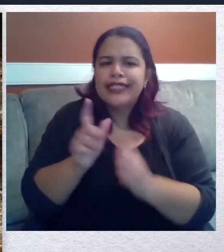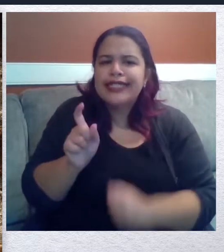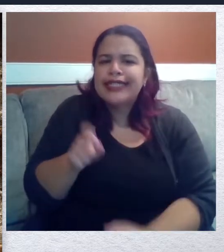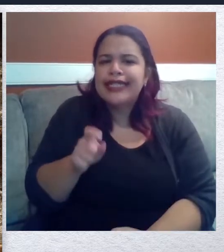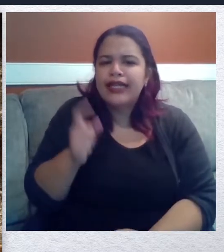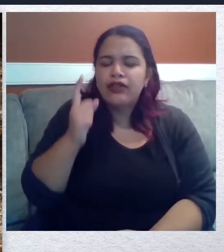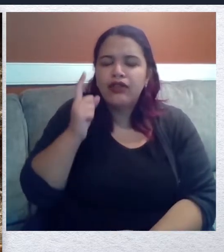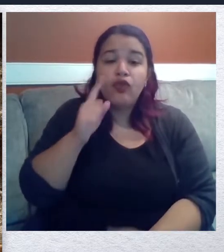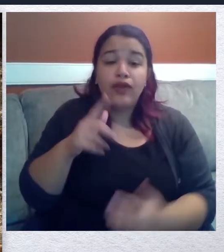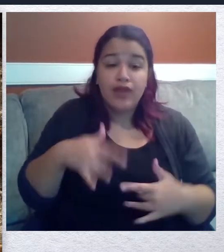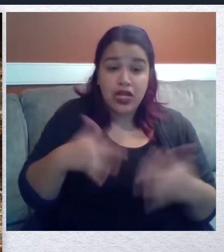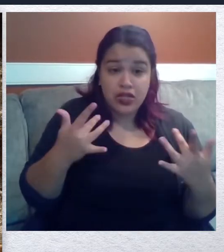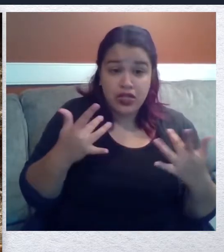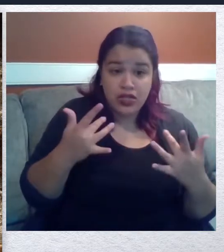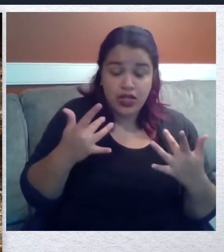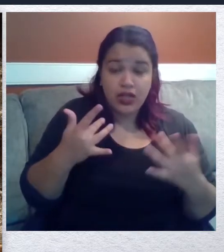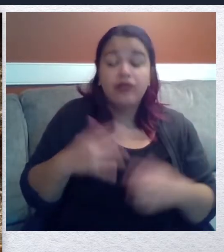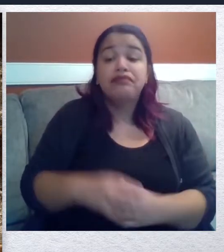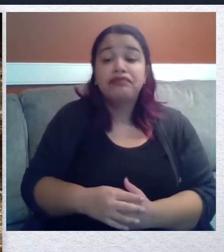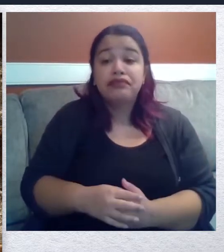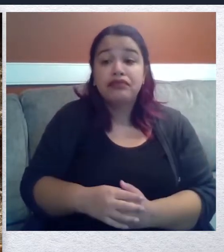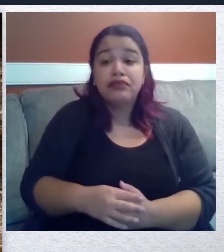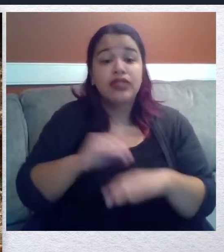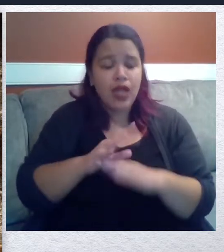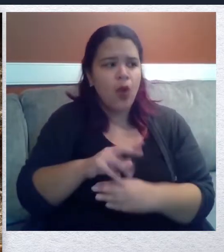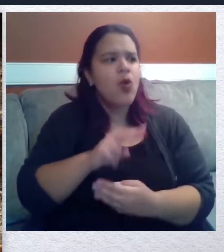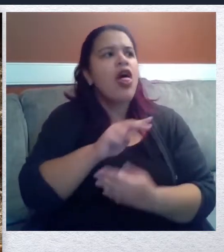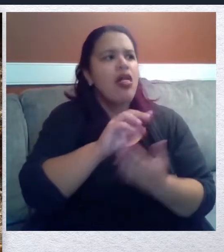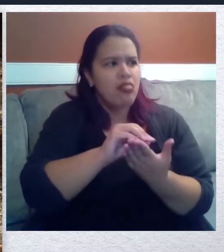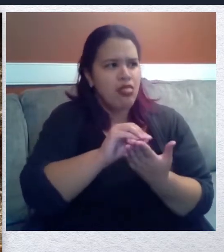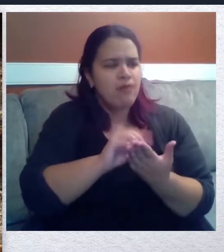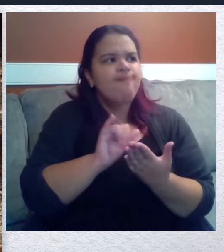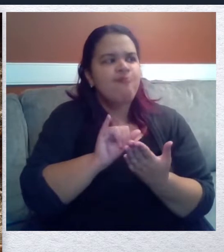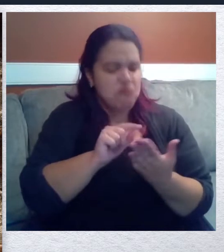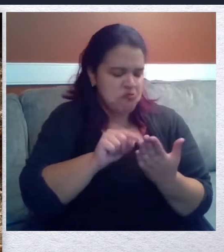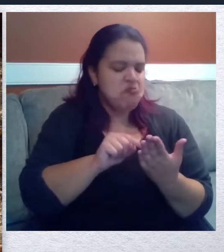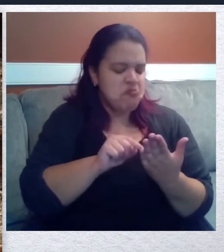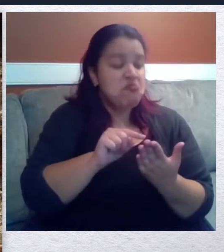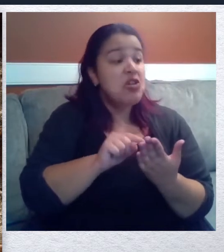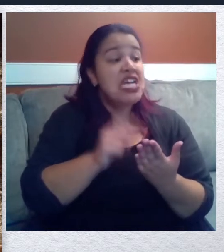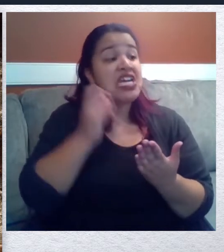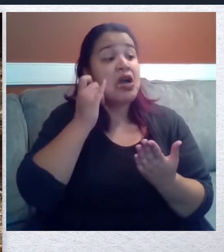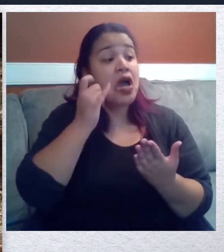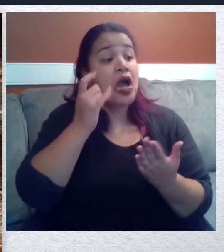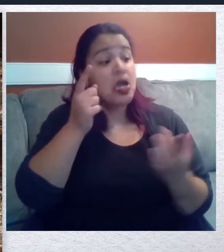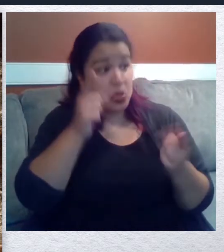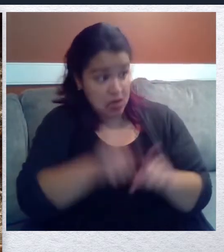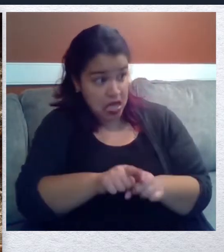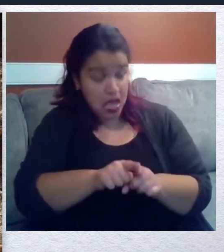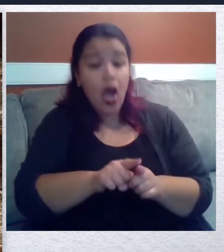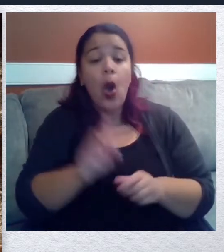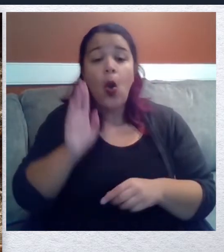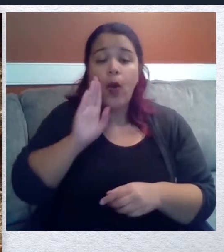community providers, including sign language interpreters, and provide whatever accommodation is necessary.